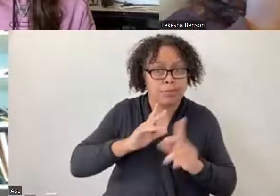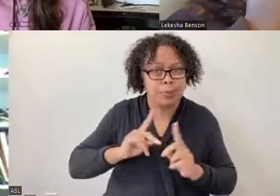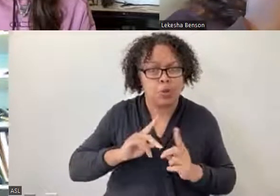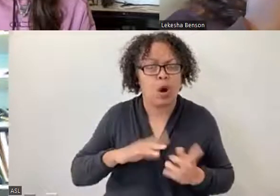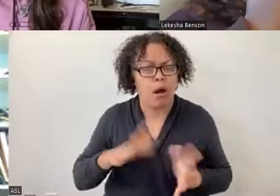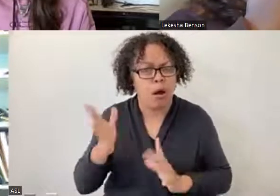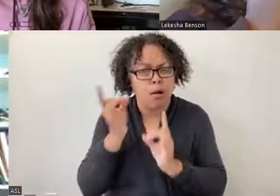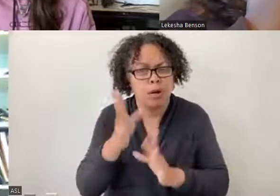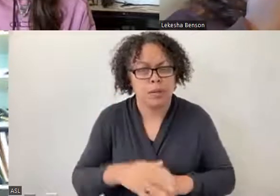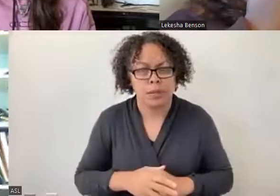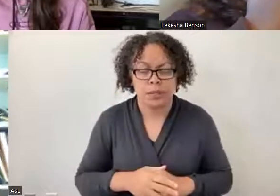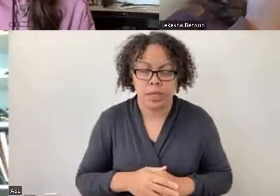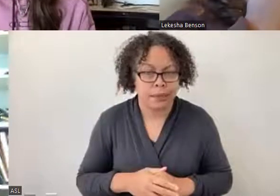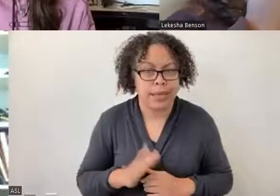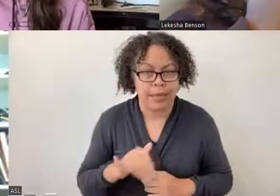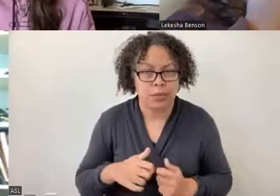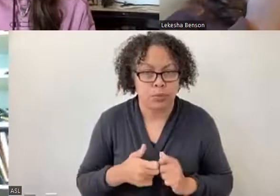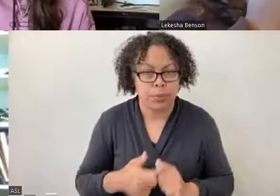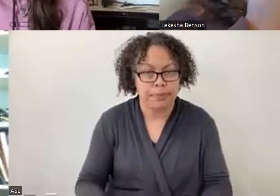problematic.